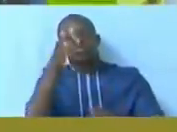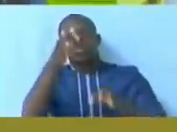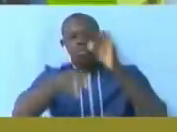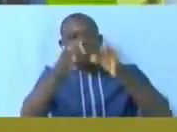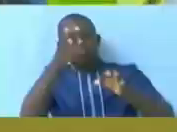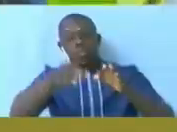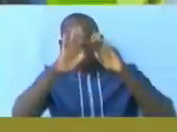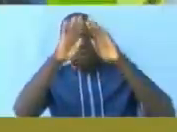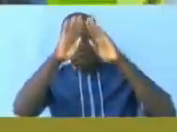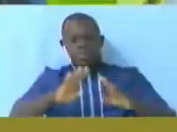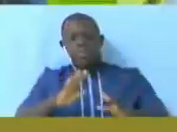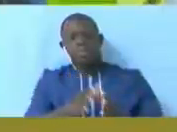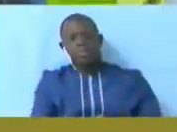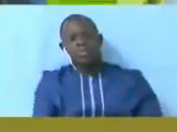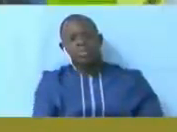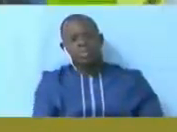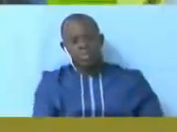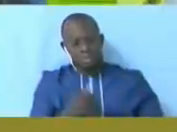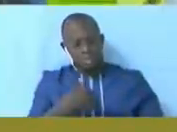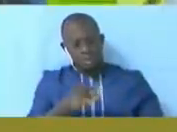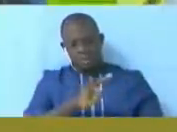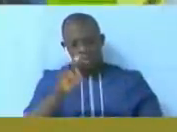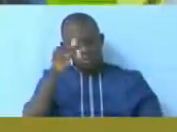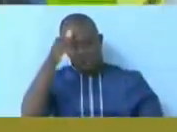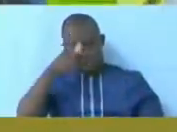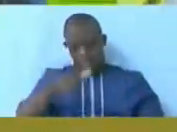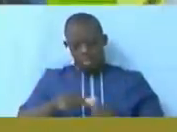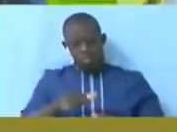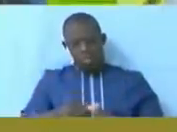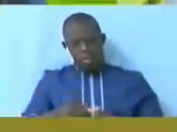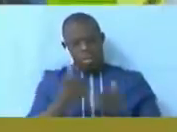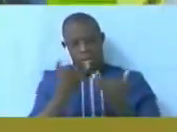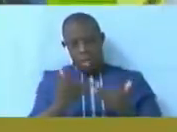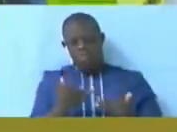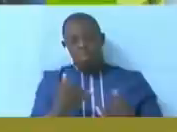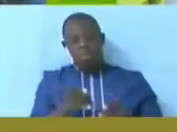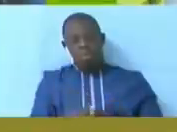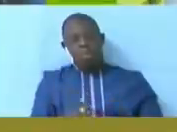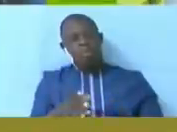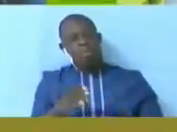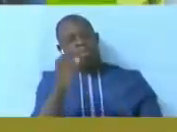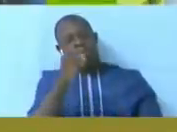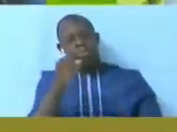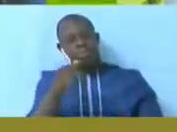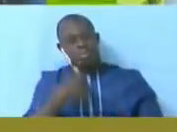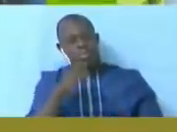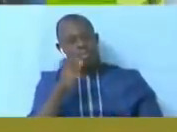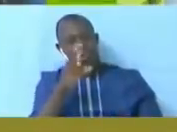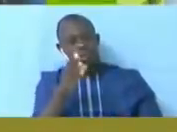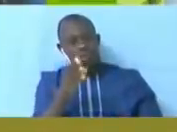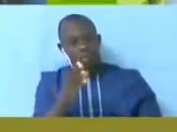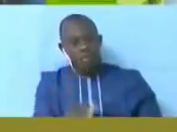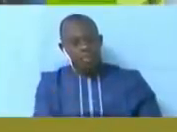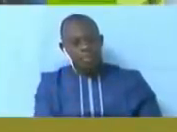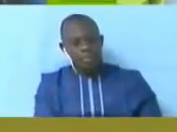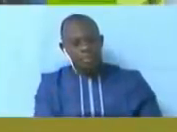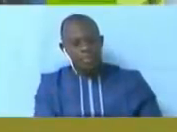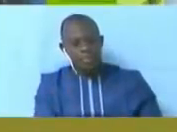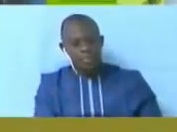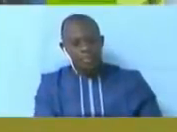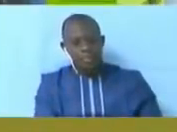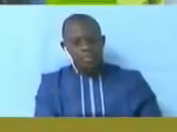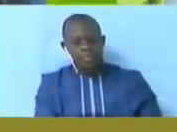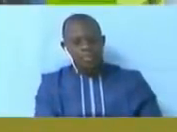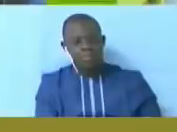kundo. I cannot remember now on top of my head because, like I said, the complainants did